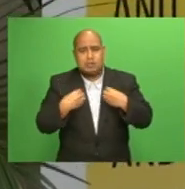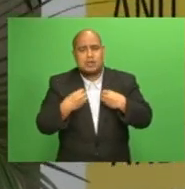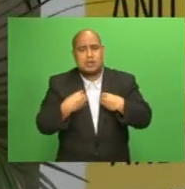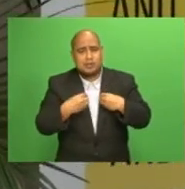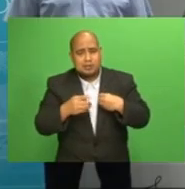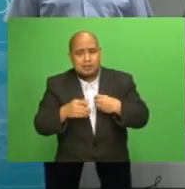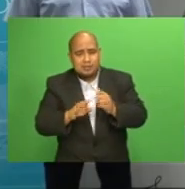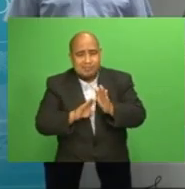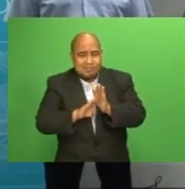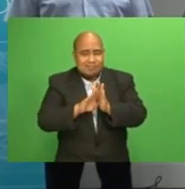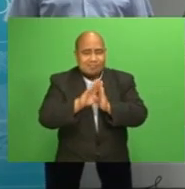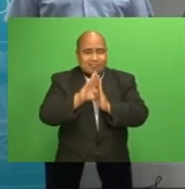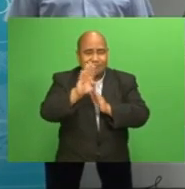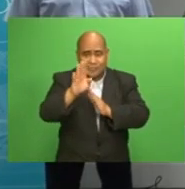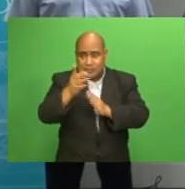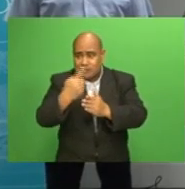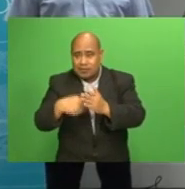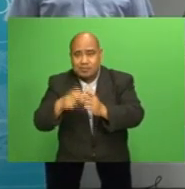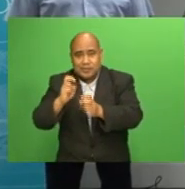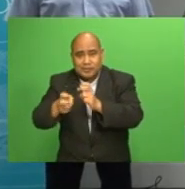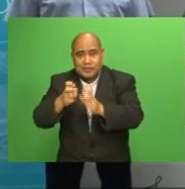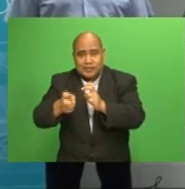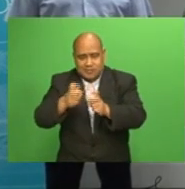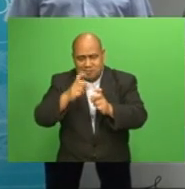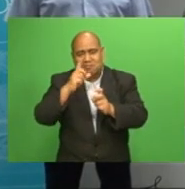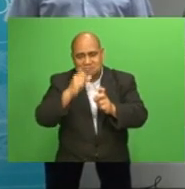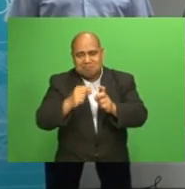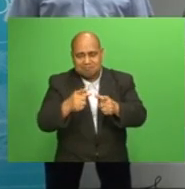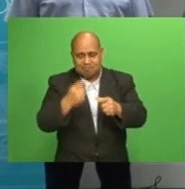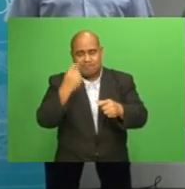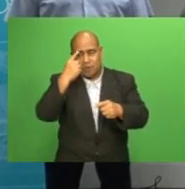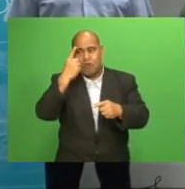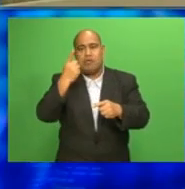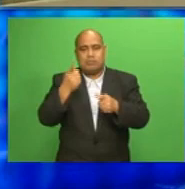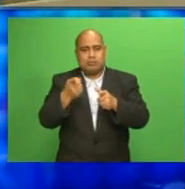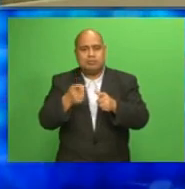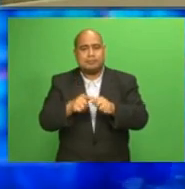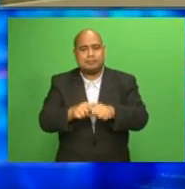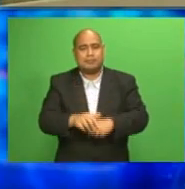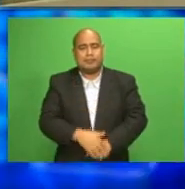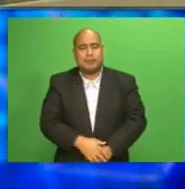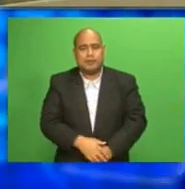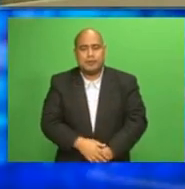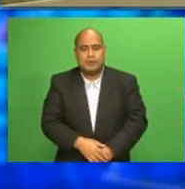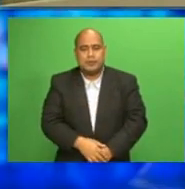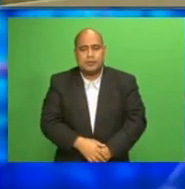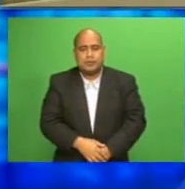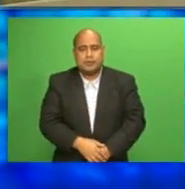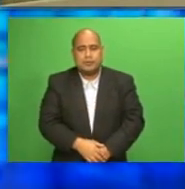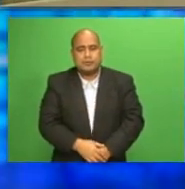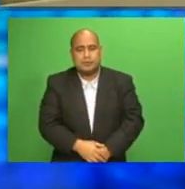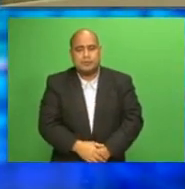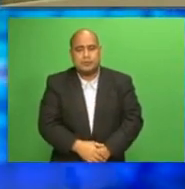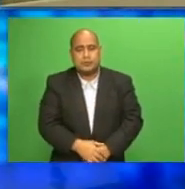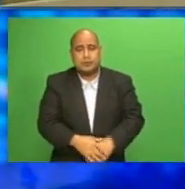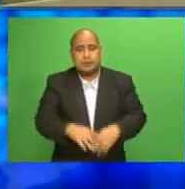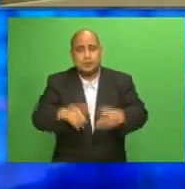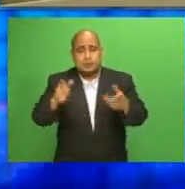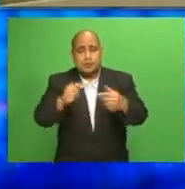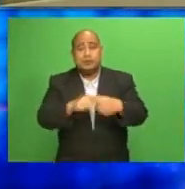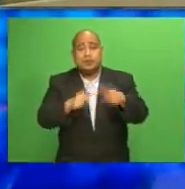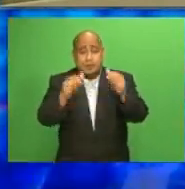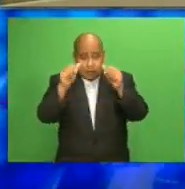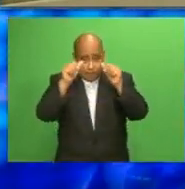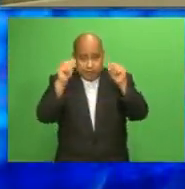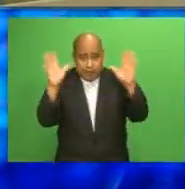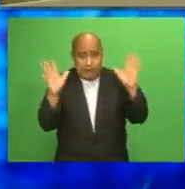such as the COVID-19 pandemic. Koroi Tandulala, FBC News. World-renowned brand Zara has booked its first quarterly loss